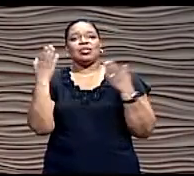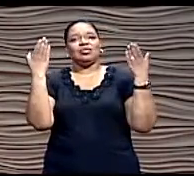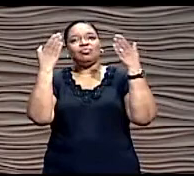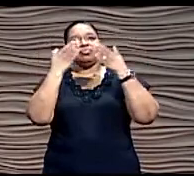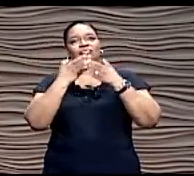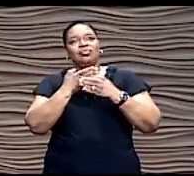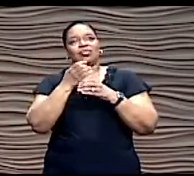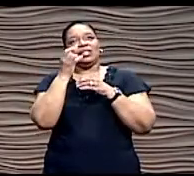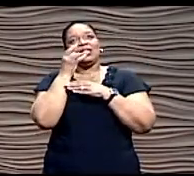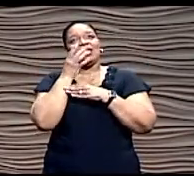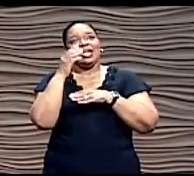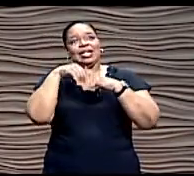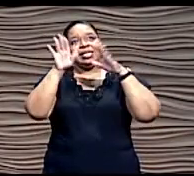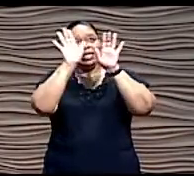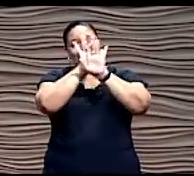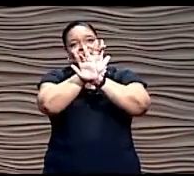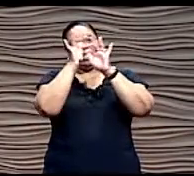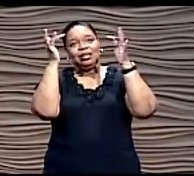sky.